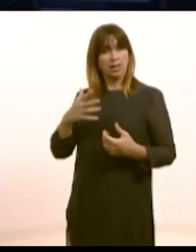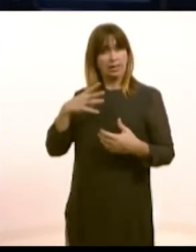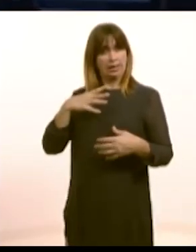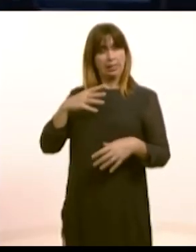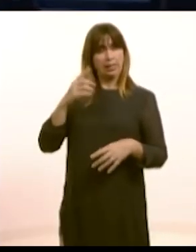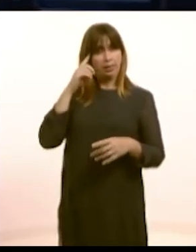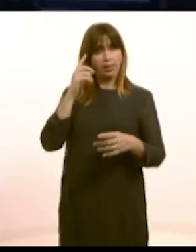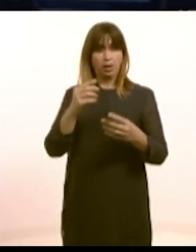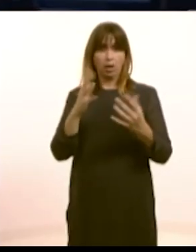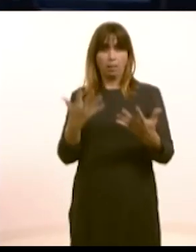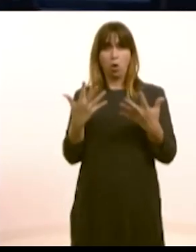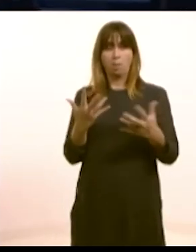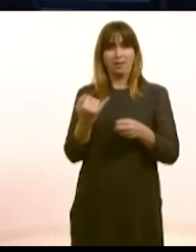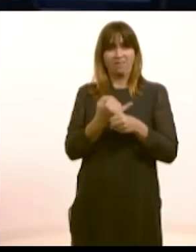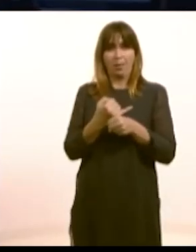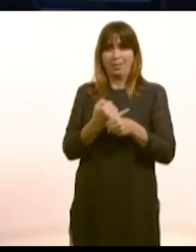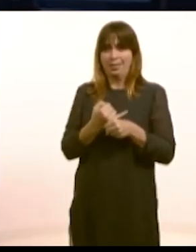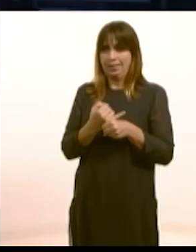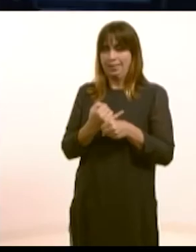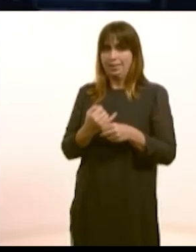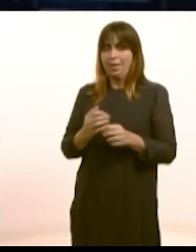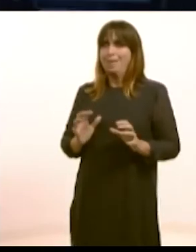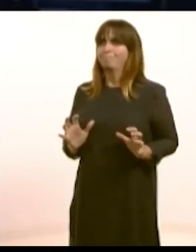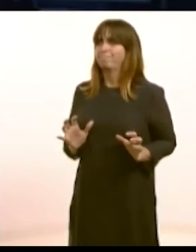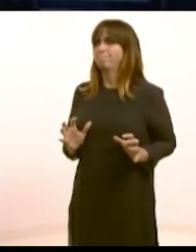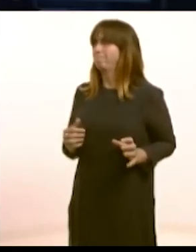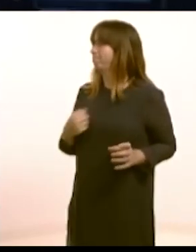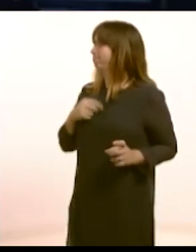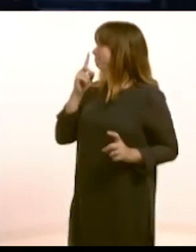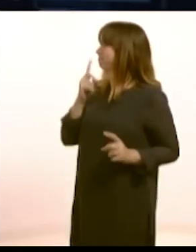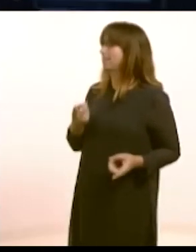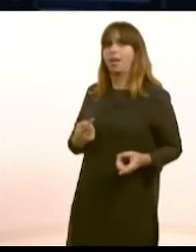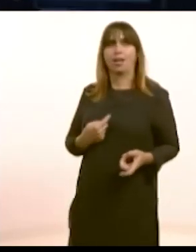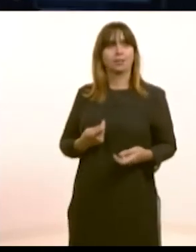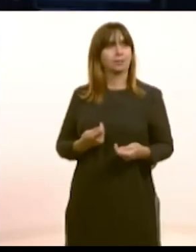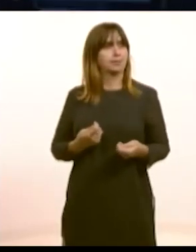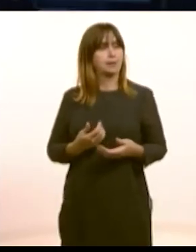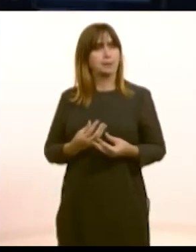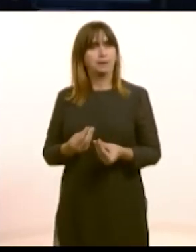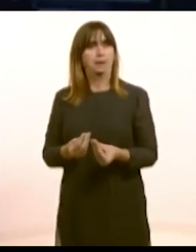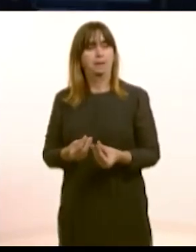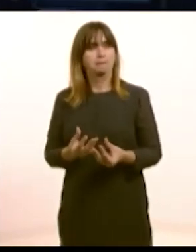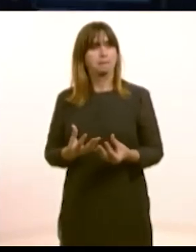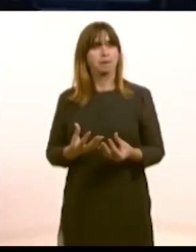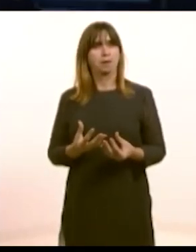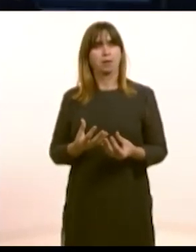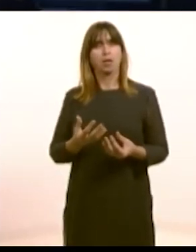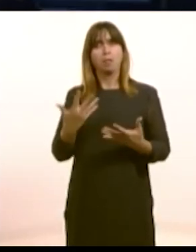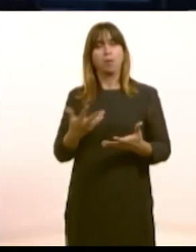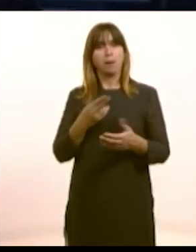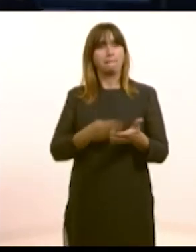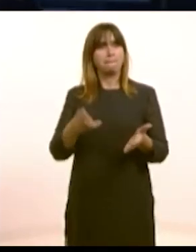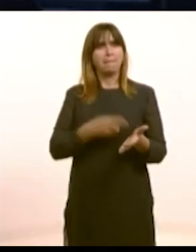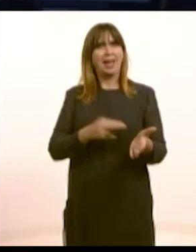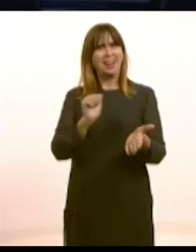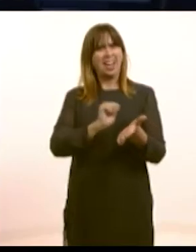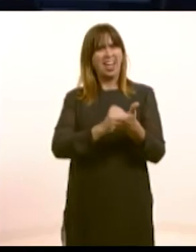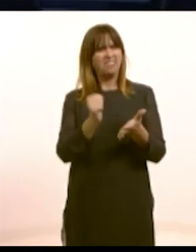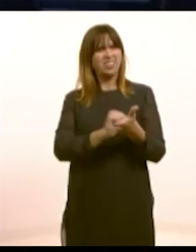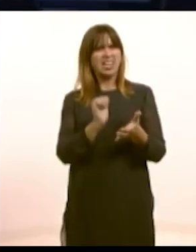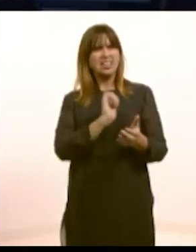prevent pharmacies from playing their full role, including actually putting aside the ban on advertising some